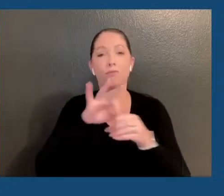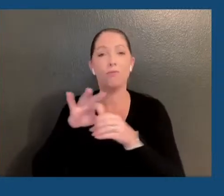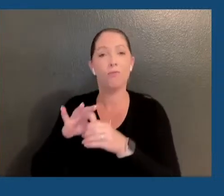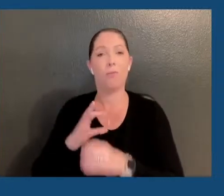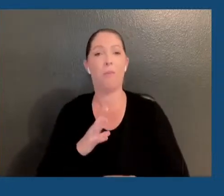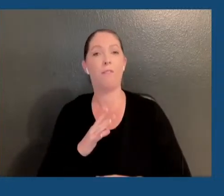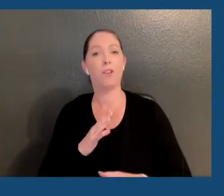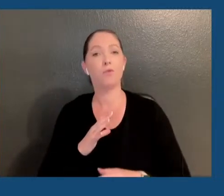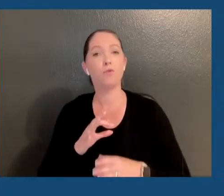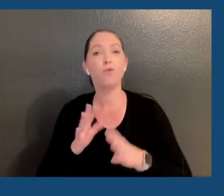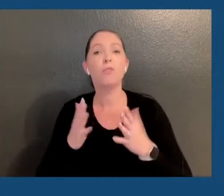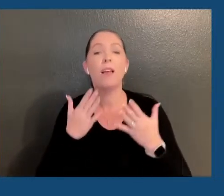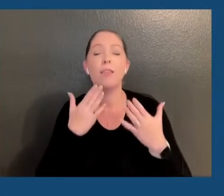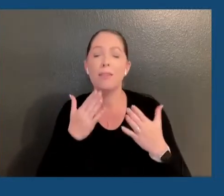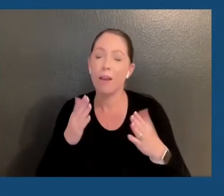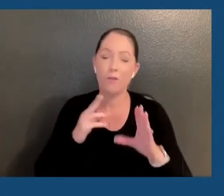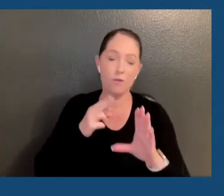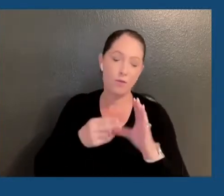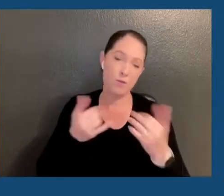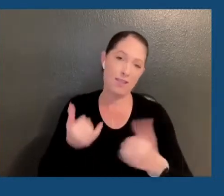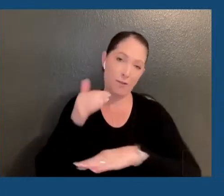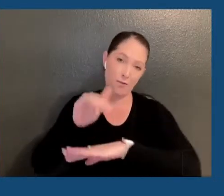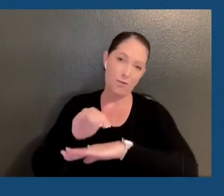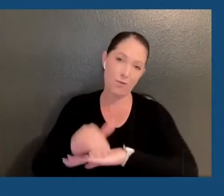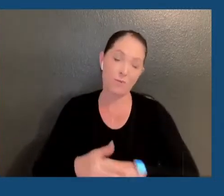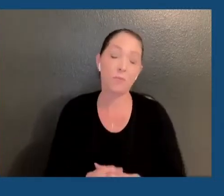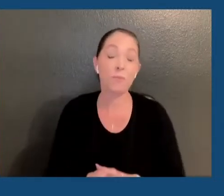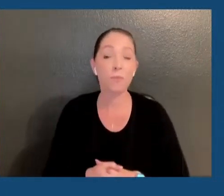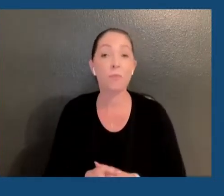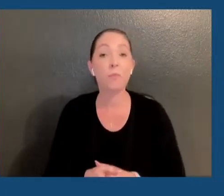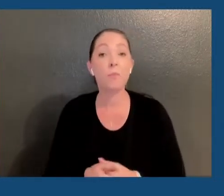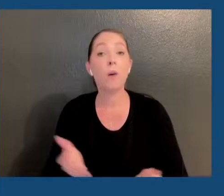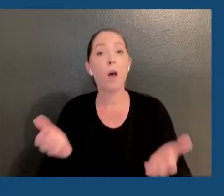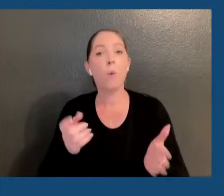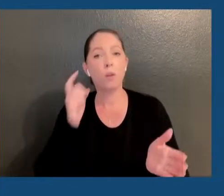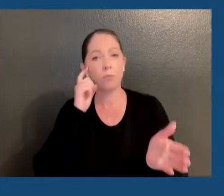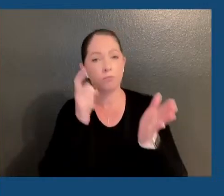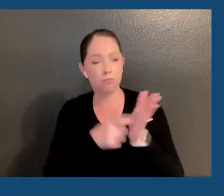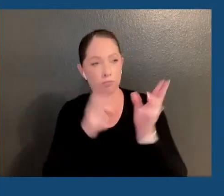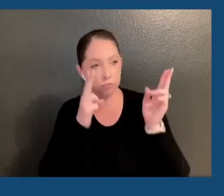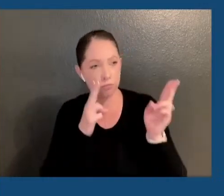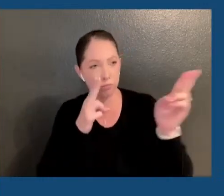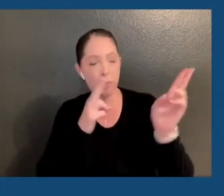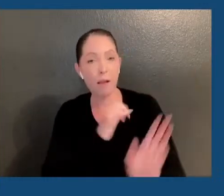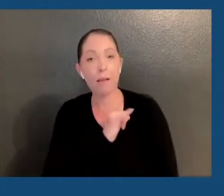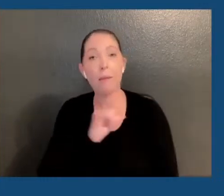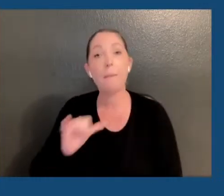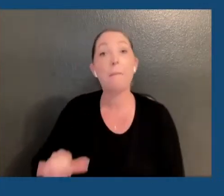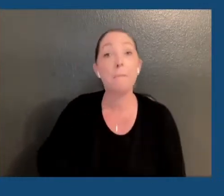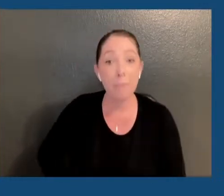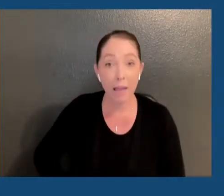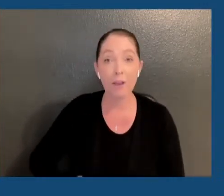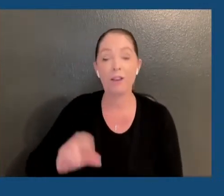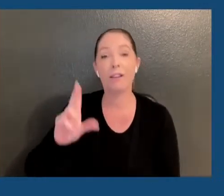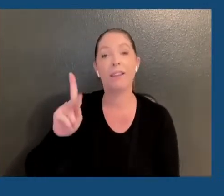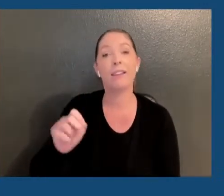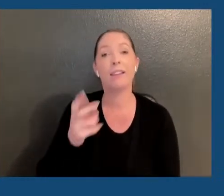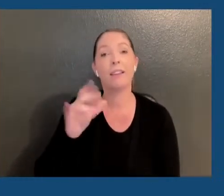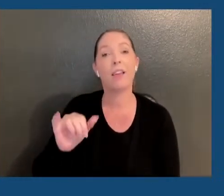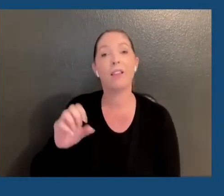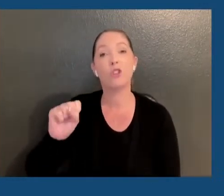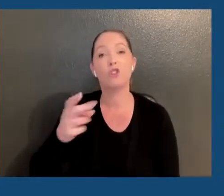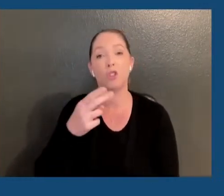for joining us this afternoon. I would also like to recognize the Mayor of the City of Albany, Kathy Sheehan. Thank you for joining